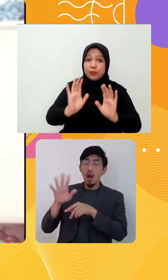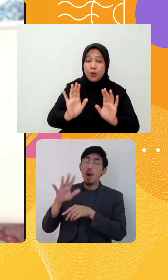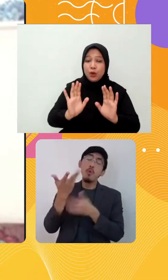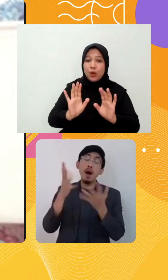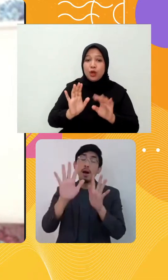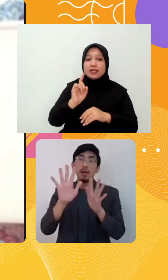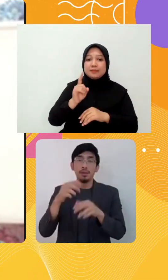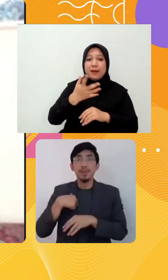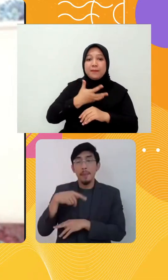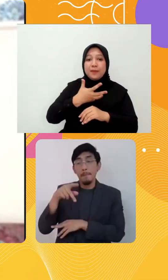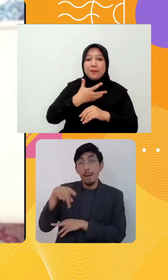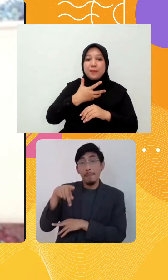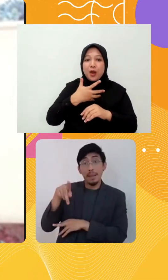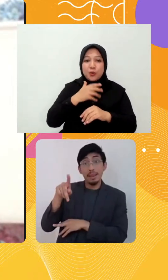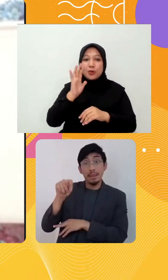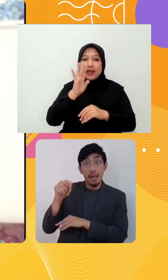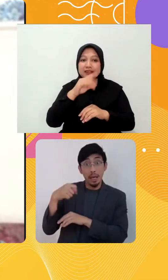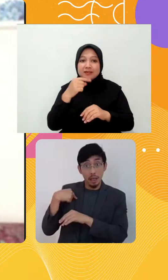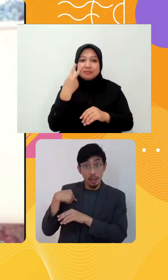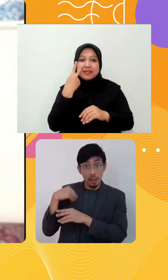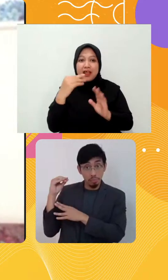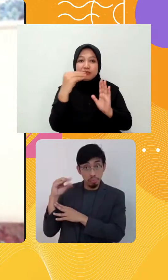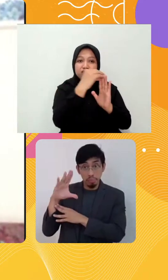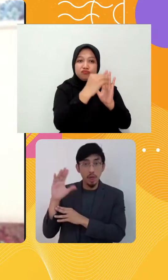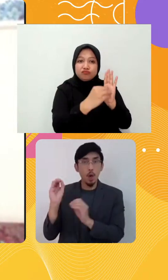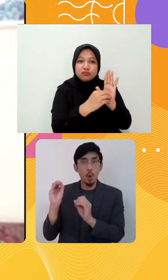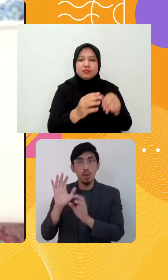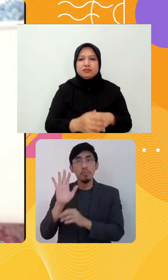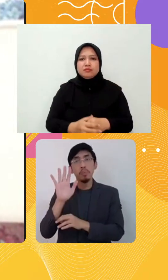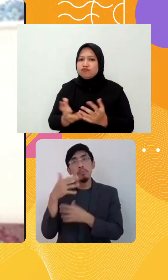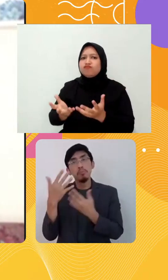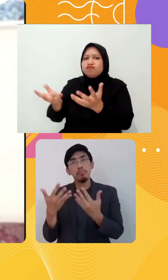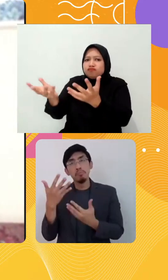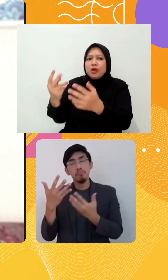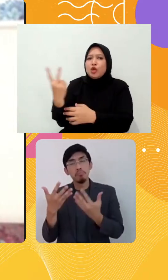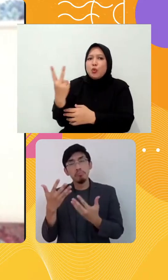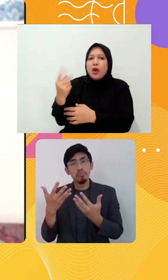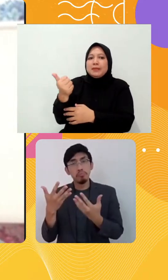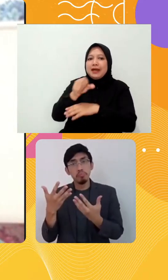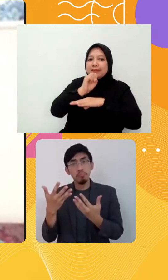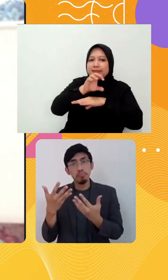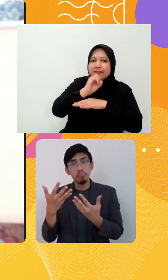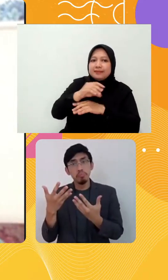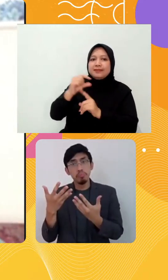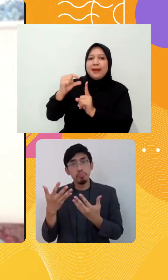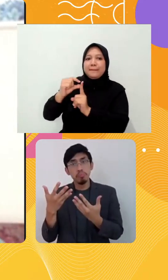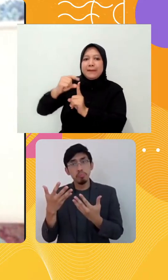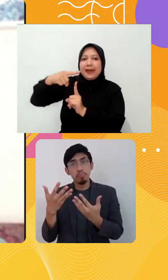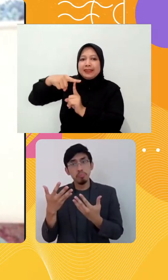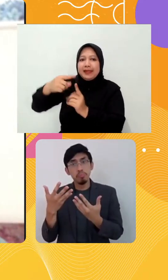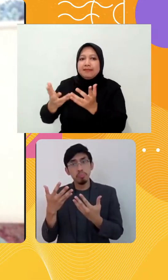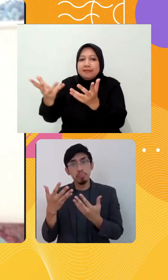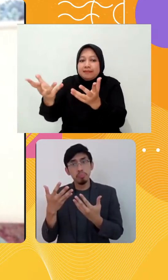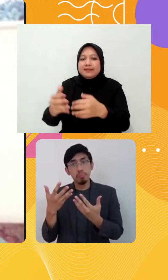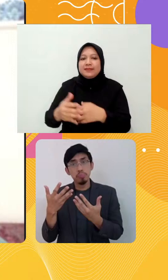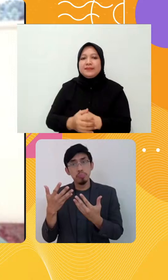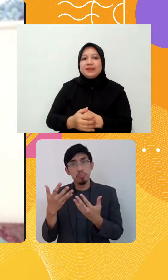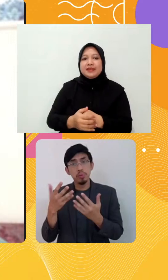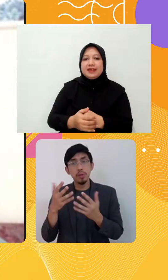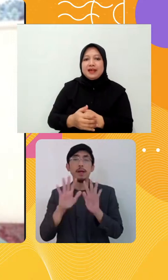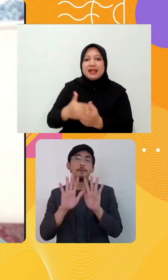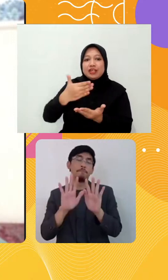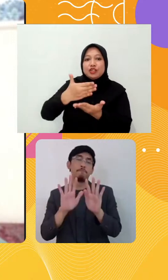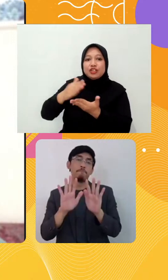points that you've raised? You can do both. I mean, like which one you prefer, you can share your screen. So we